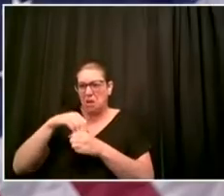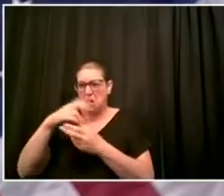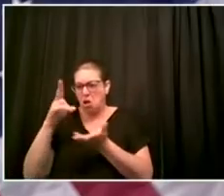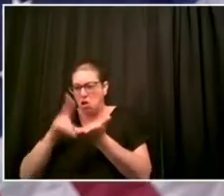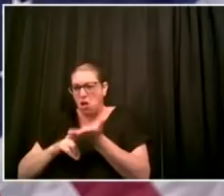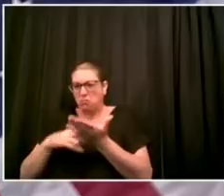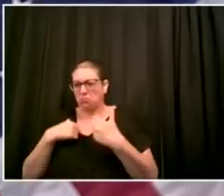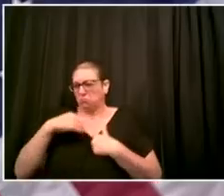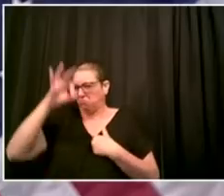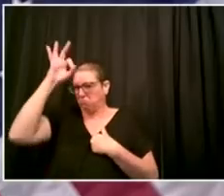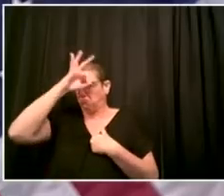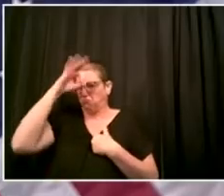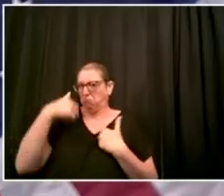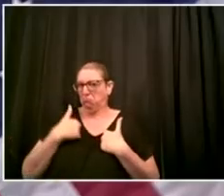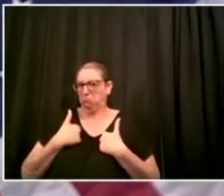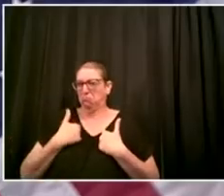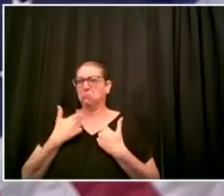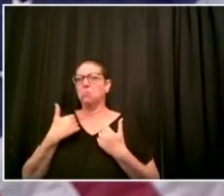to get people support.